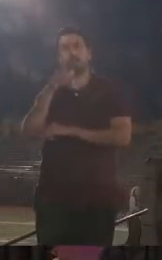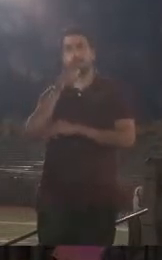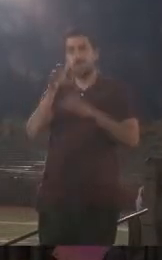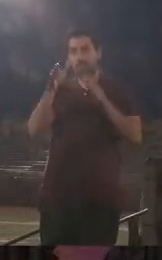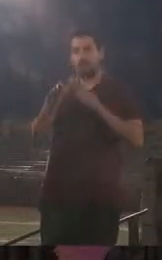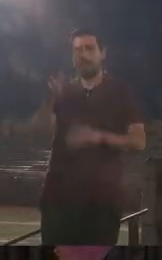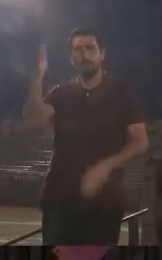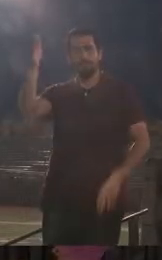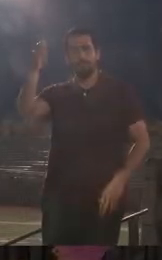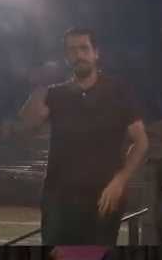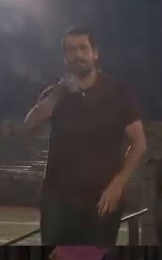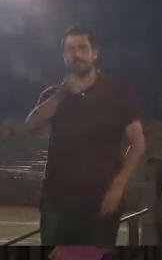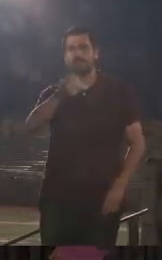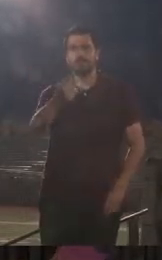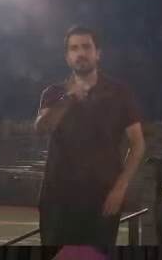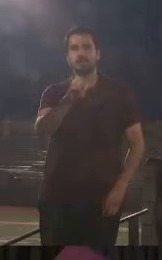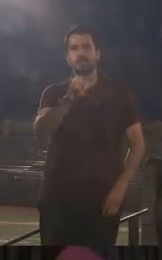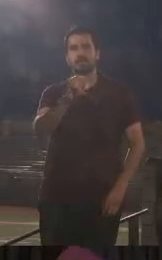by Janaya Perkins.